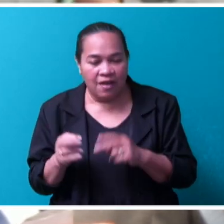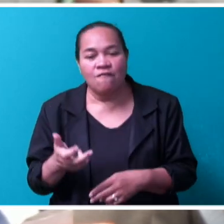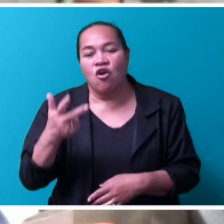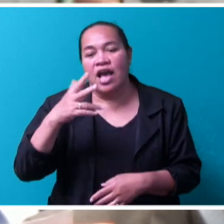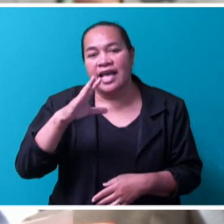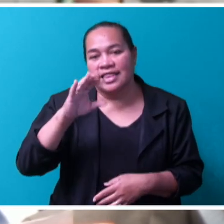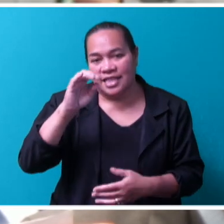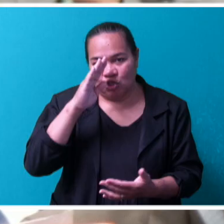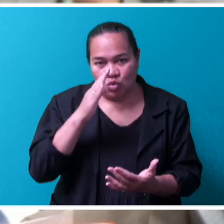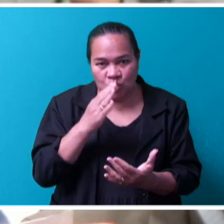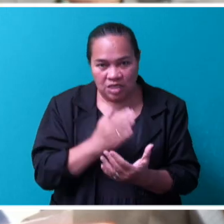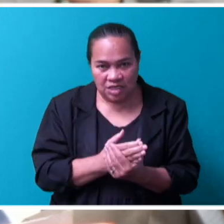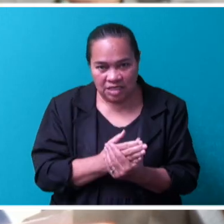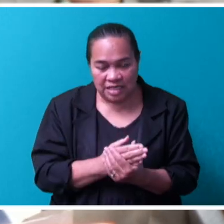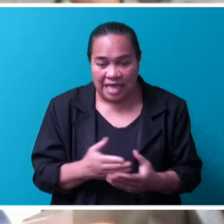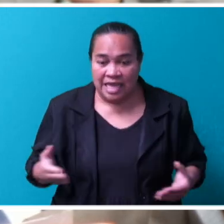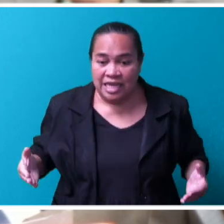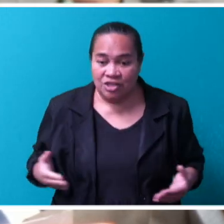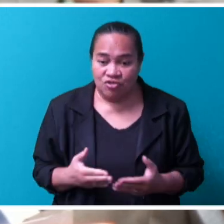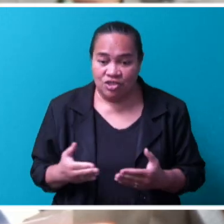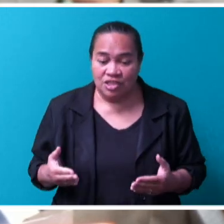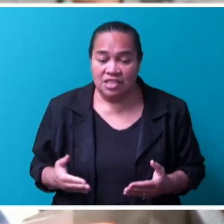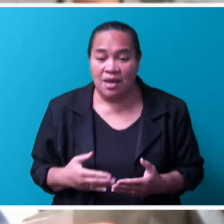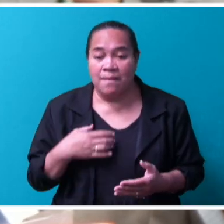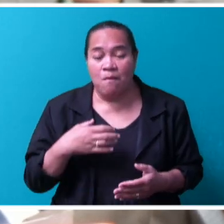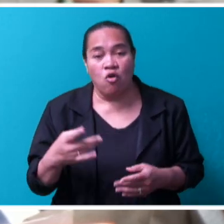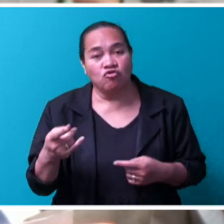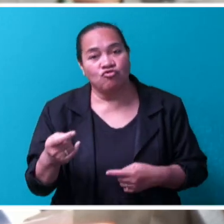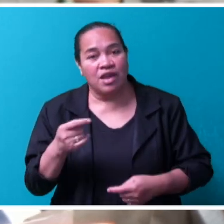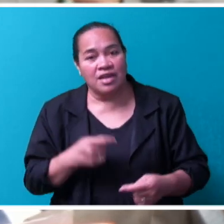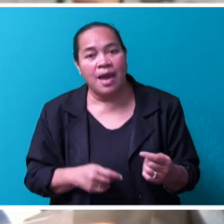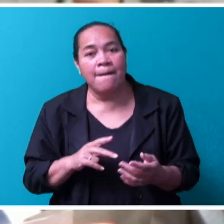students, introduced additional trade programs, and in